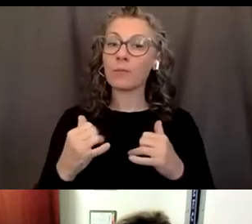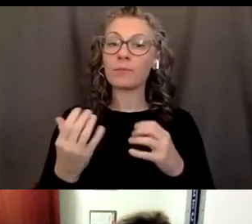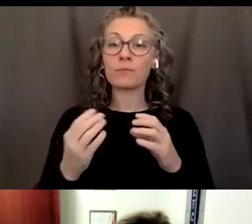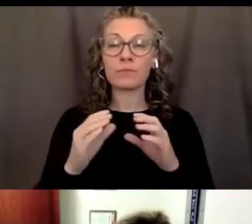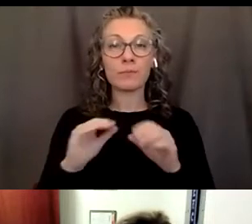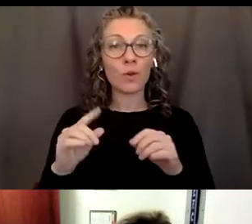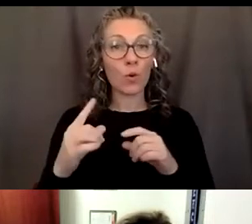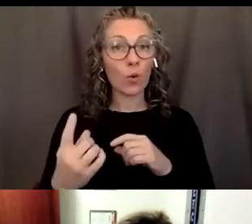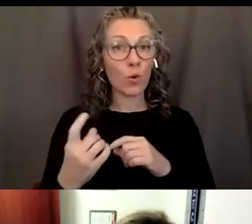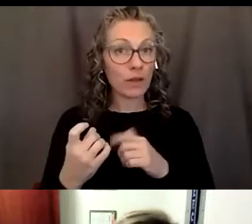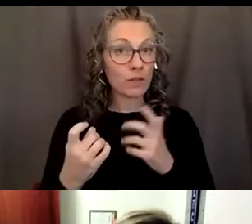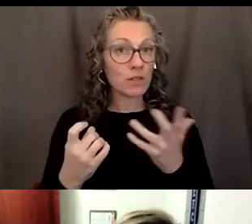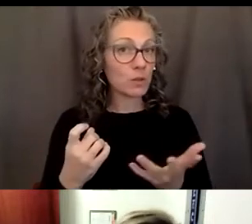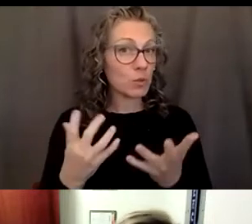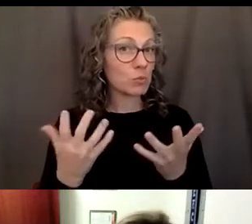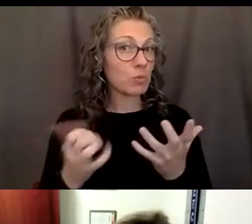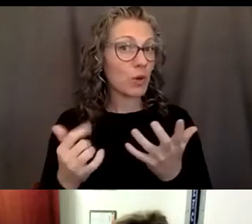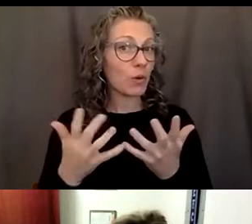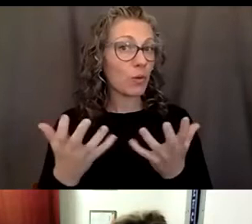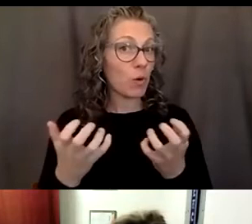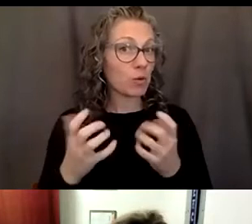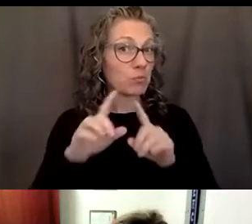anyone want to ask a question of the